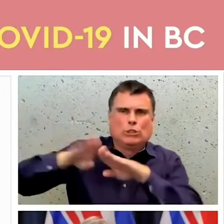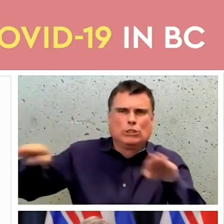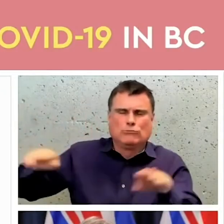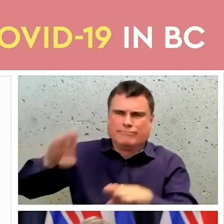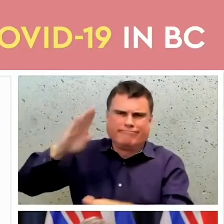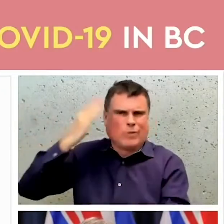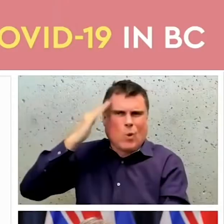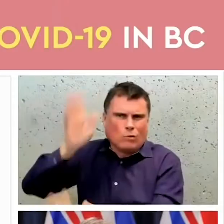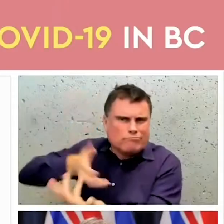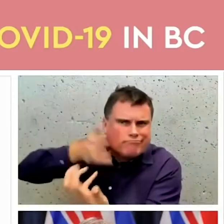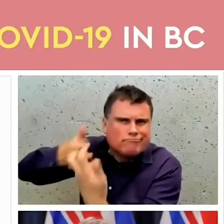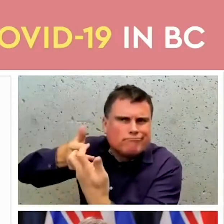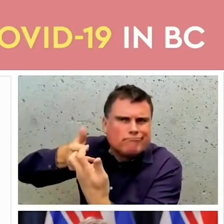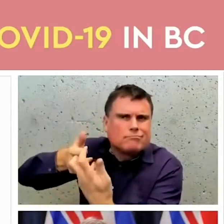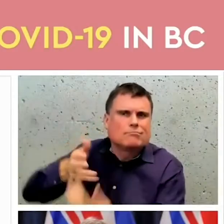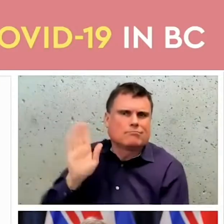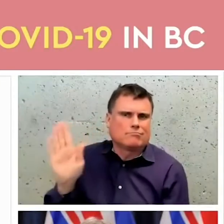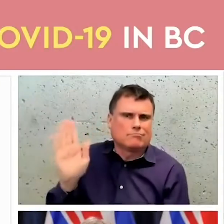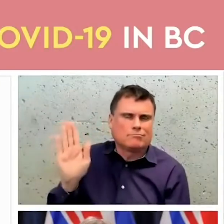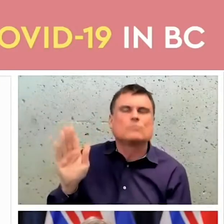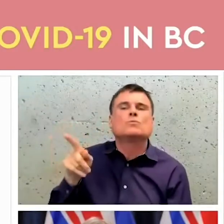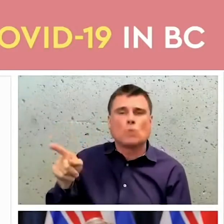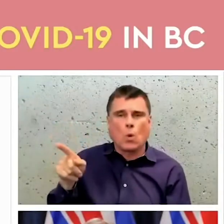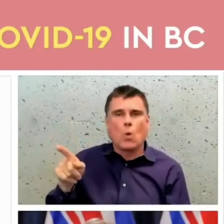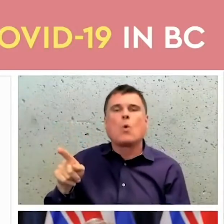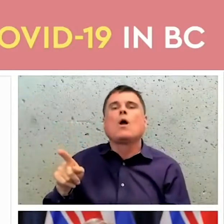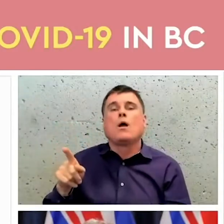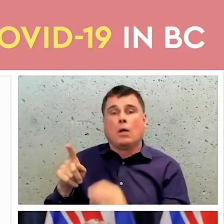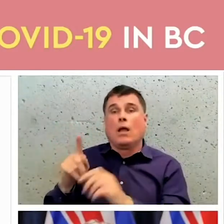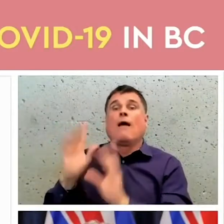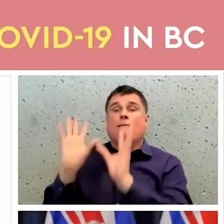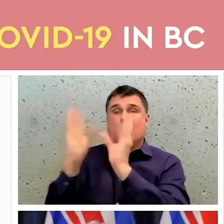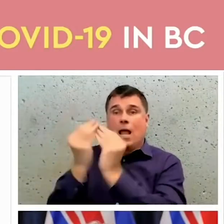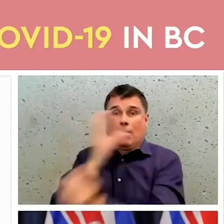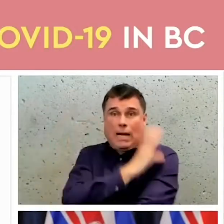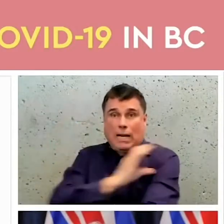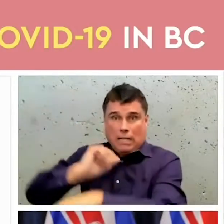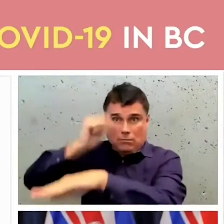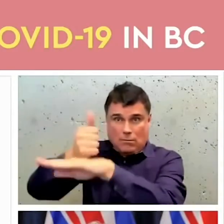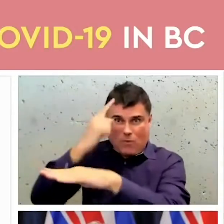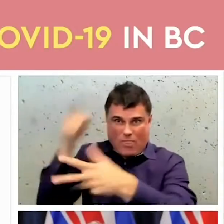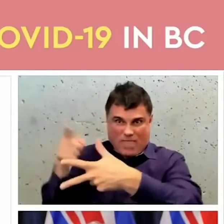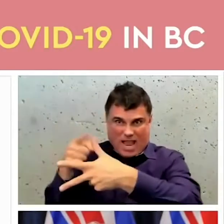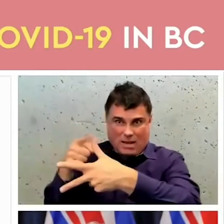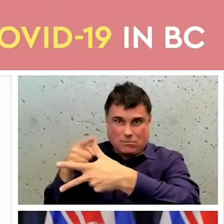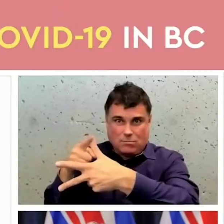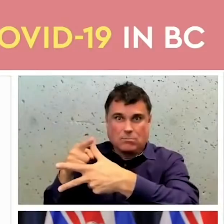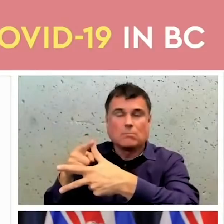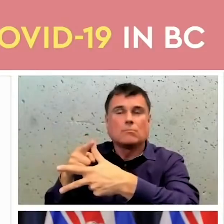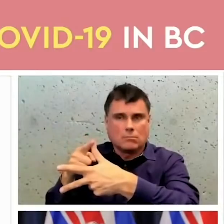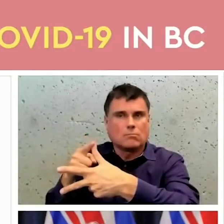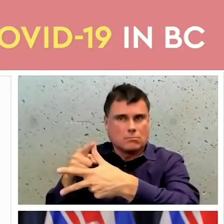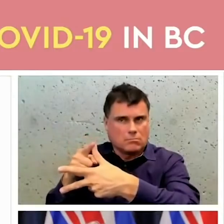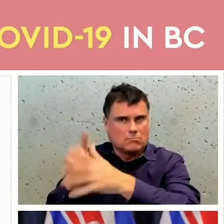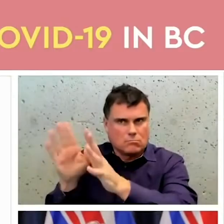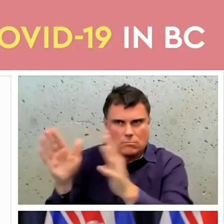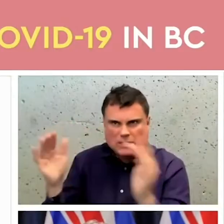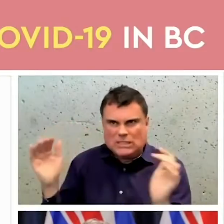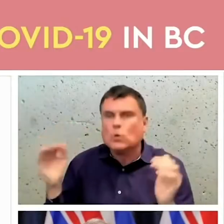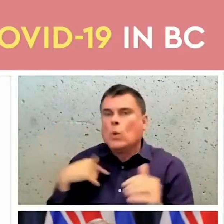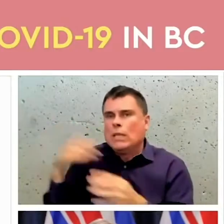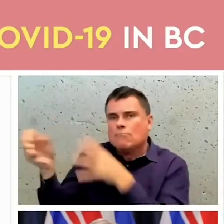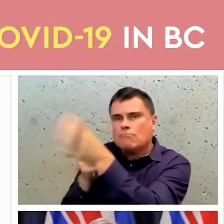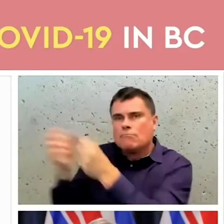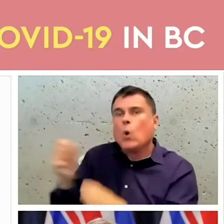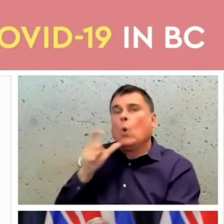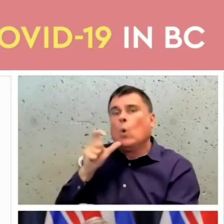the pediatric channel that we'll have in our mixed clinics for all comers. We will also, as I